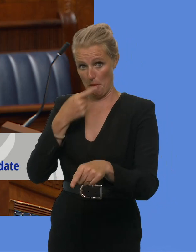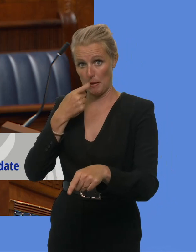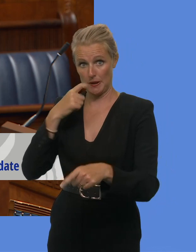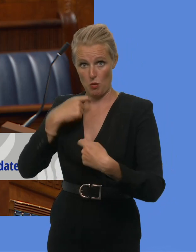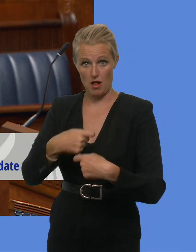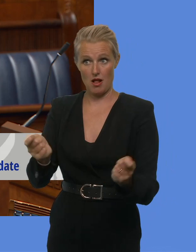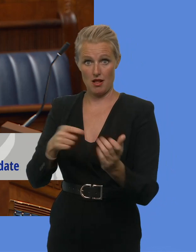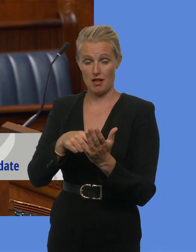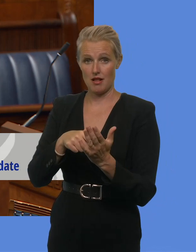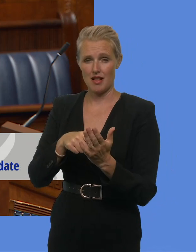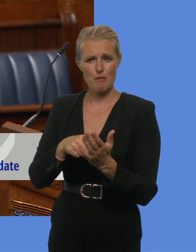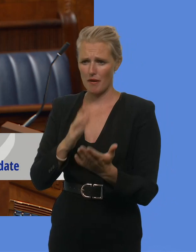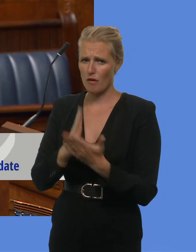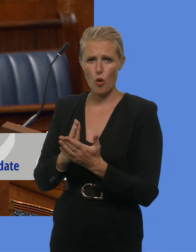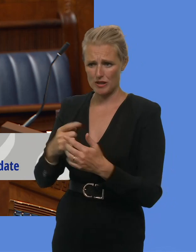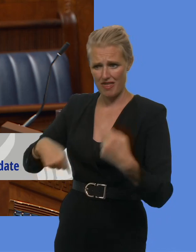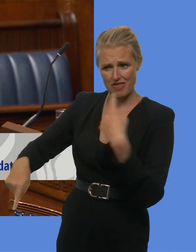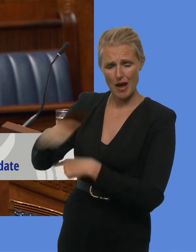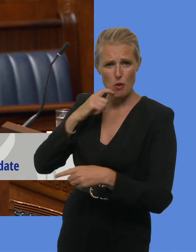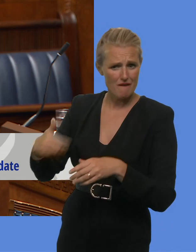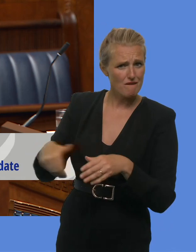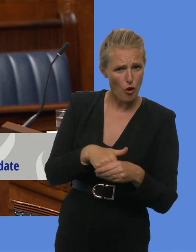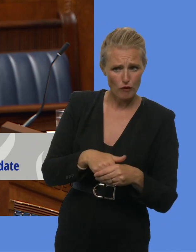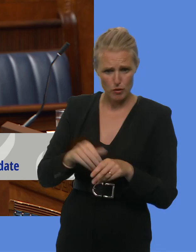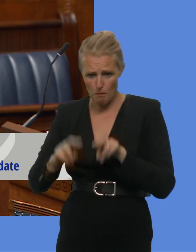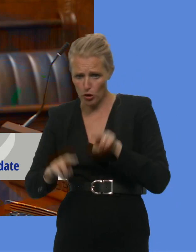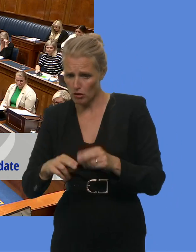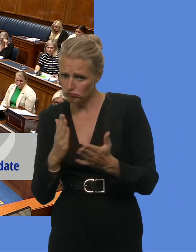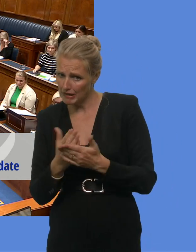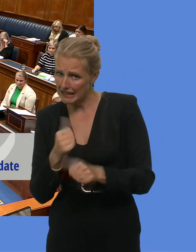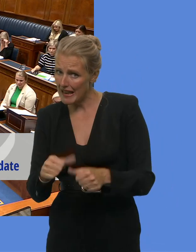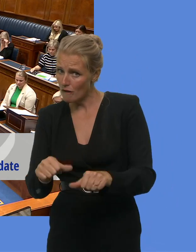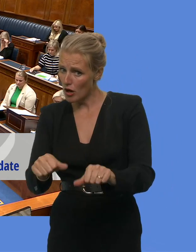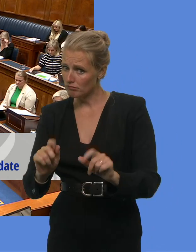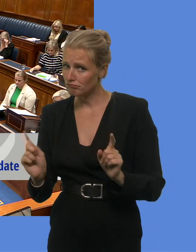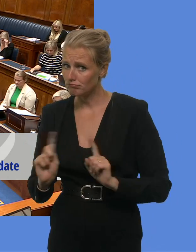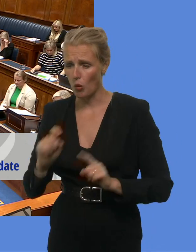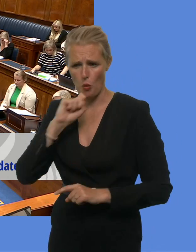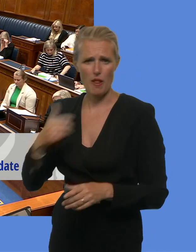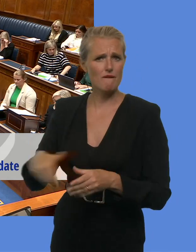absolutely they will stay involved in terms of the monitoring against delivery of this. Councillor McAleer.